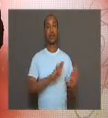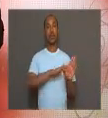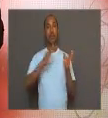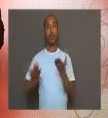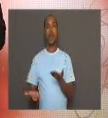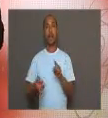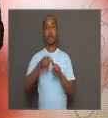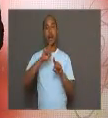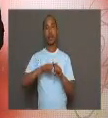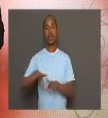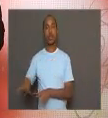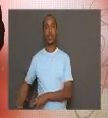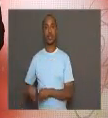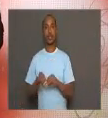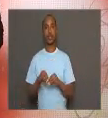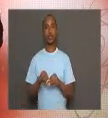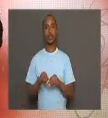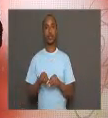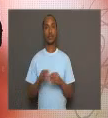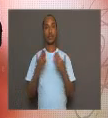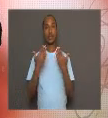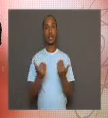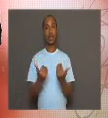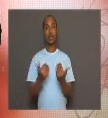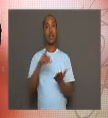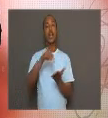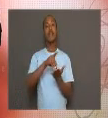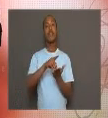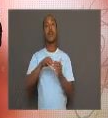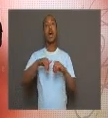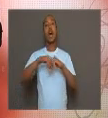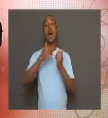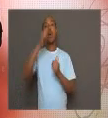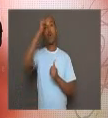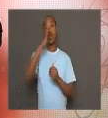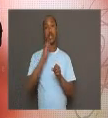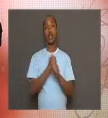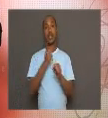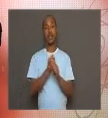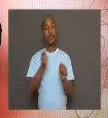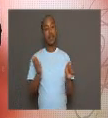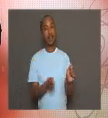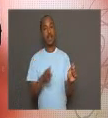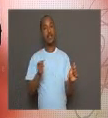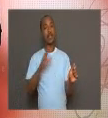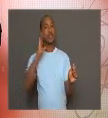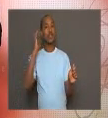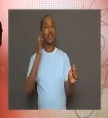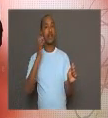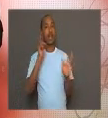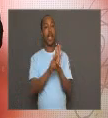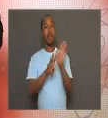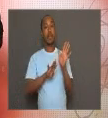Welcome back, students. Let us review how synthetic fertilizers,